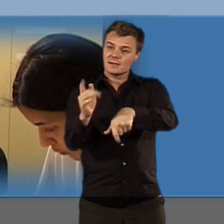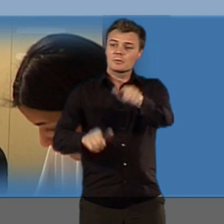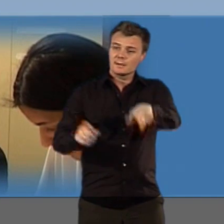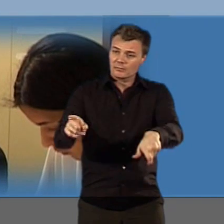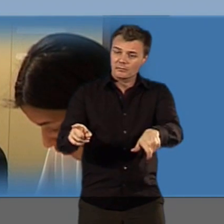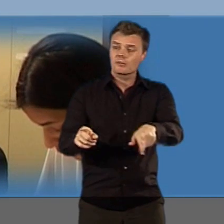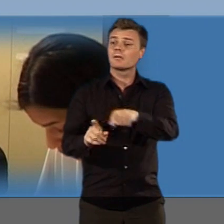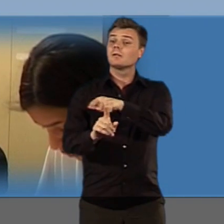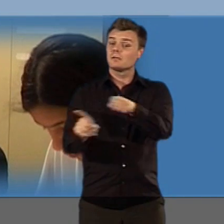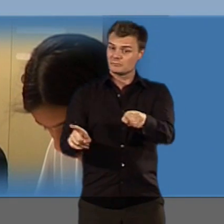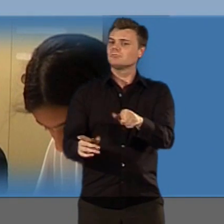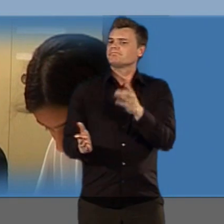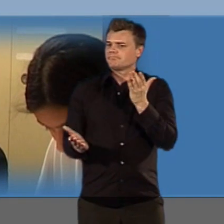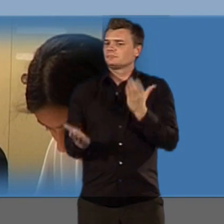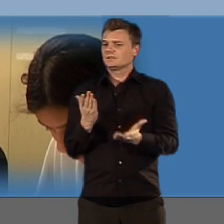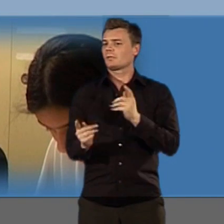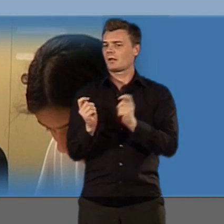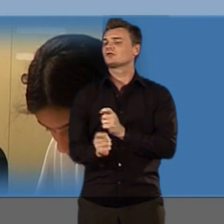adjustment.